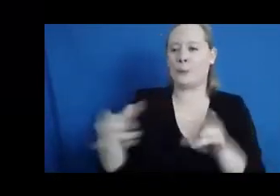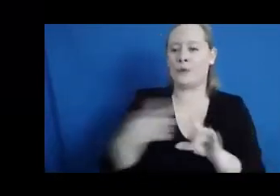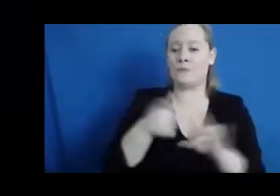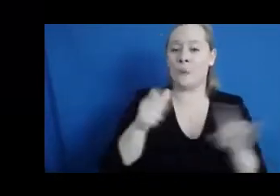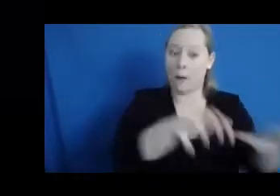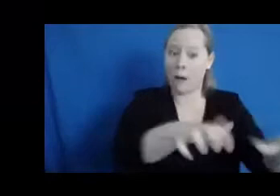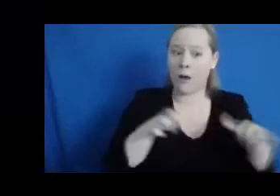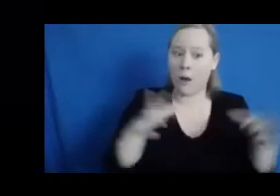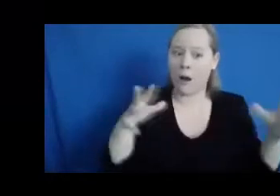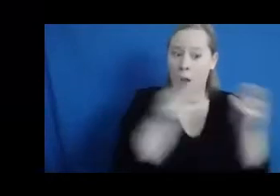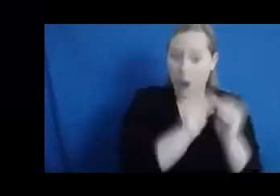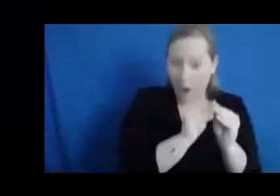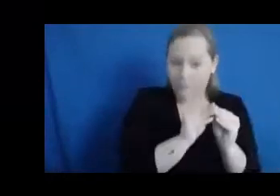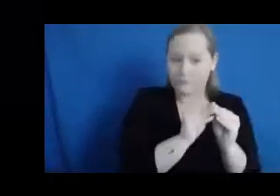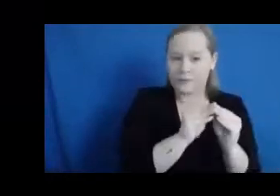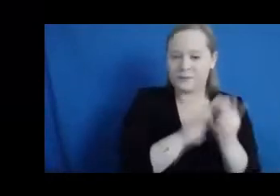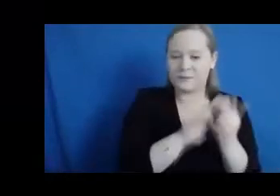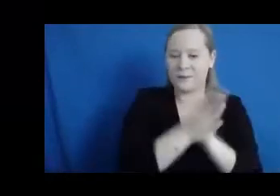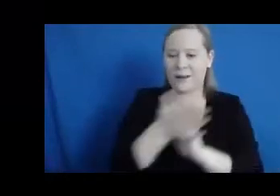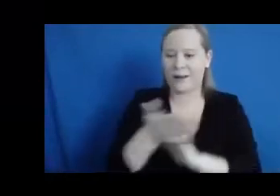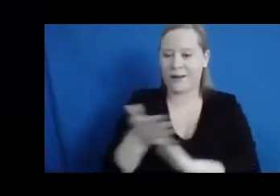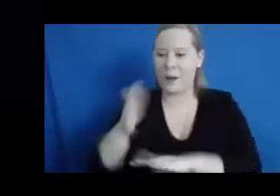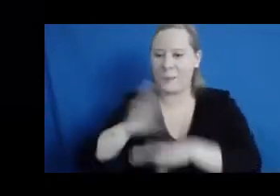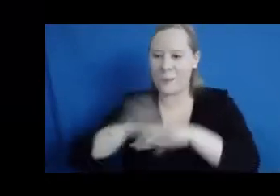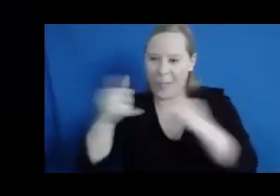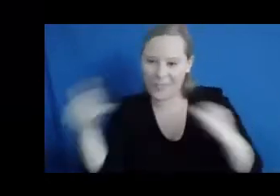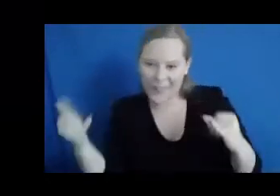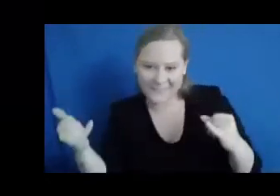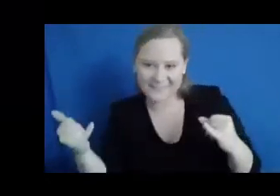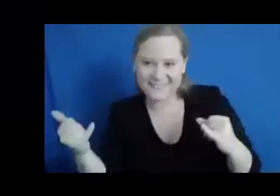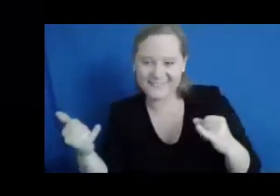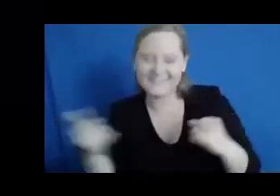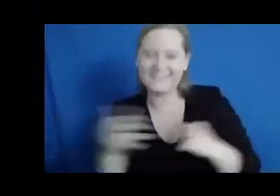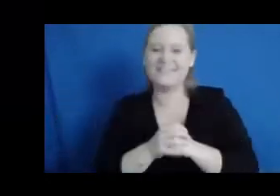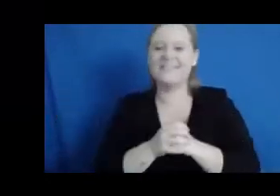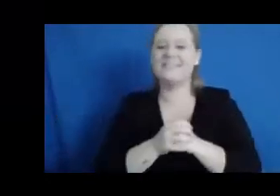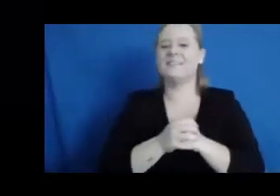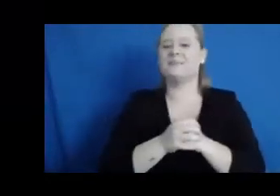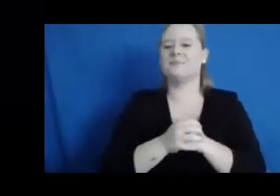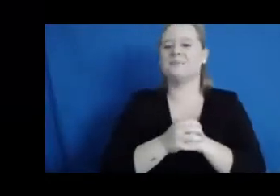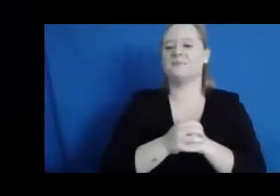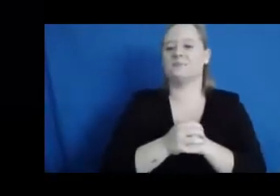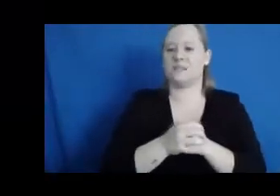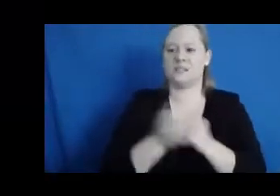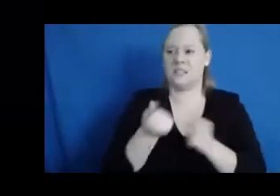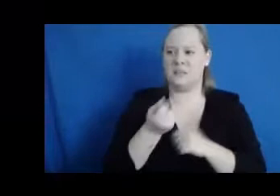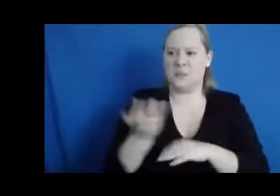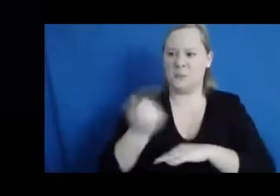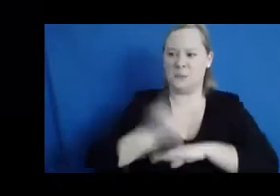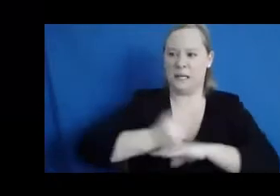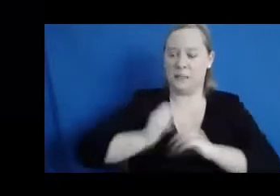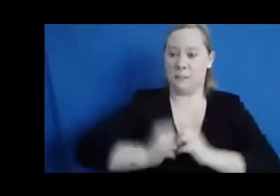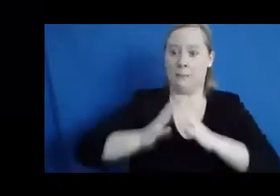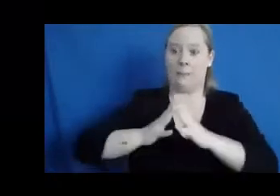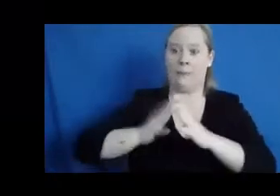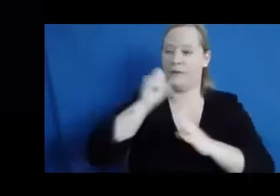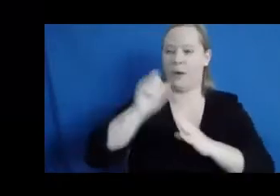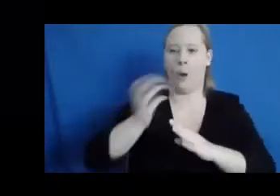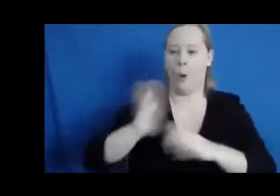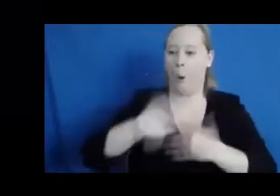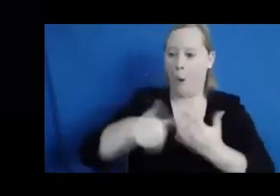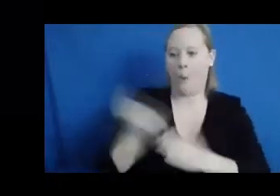a web-based meeting and set up over multiple days instead of all in one day. I appreciate that.